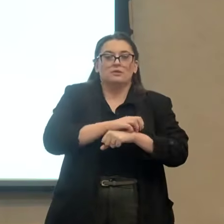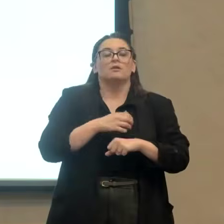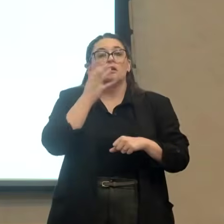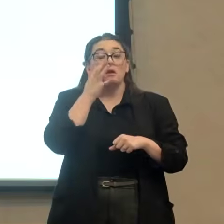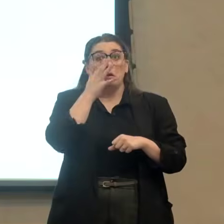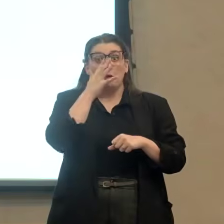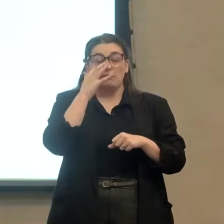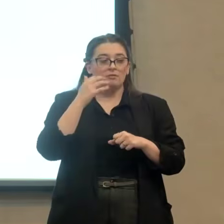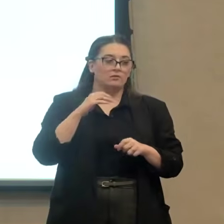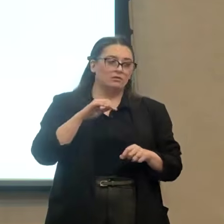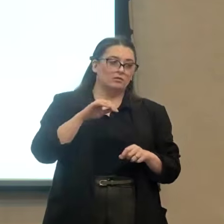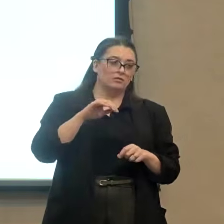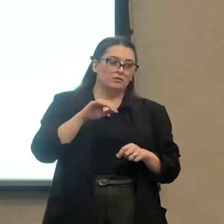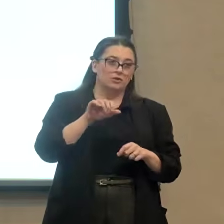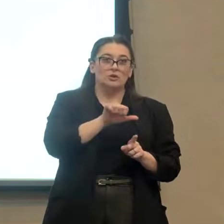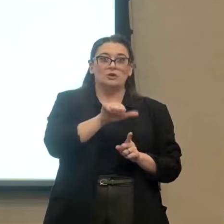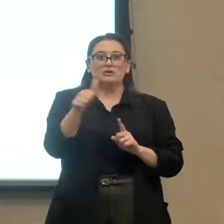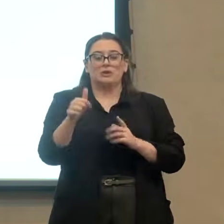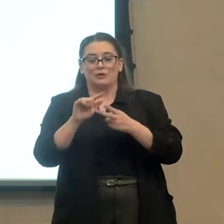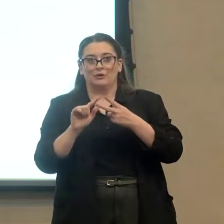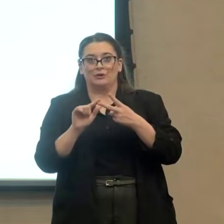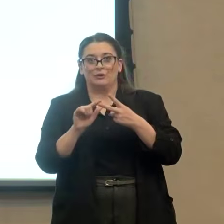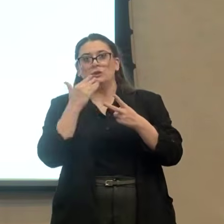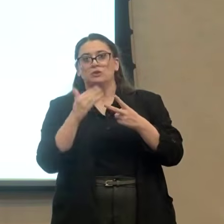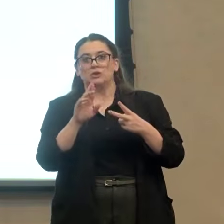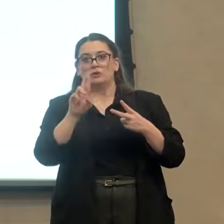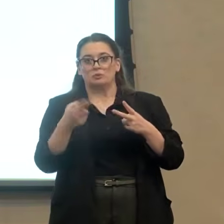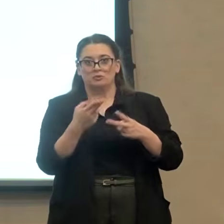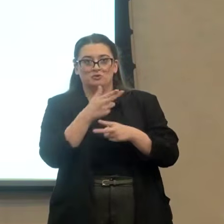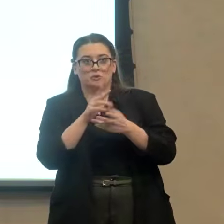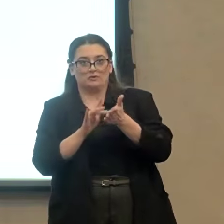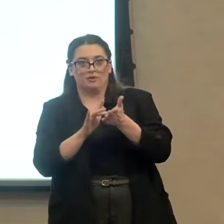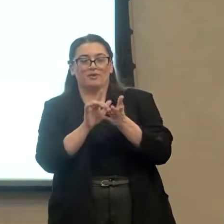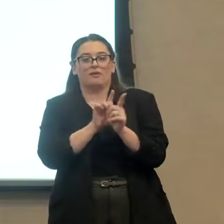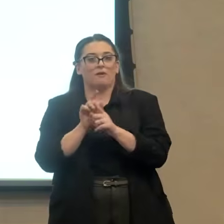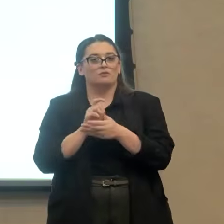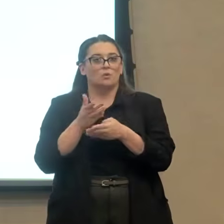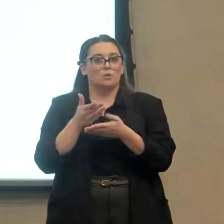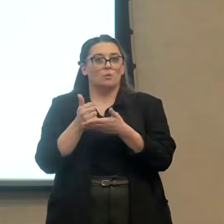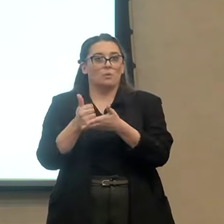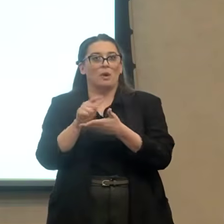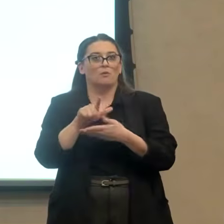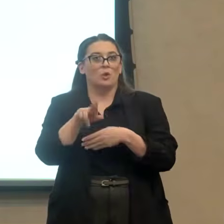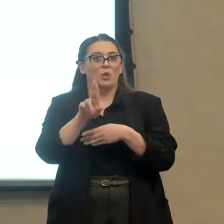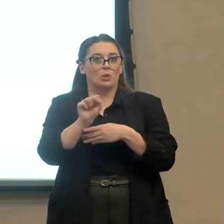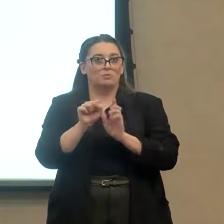medicine, and it's also a good rheumatoid drug. The majority of my patients are not on